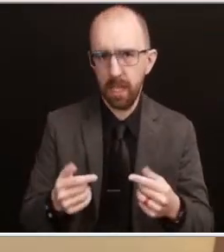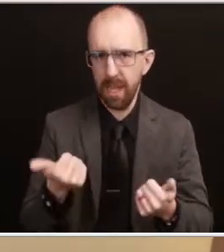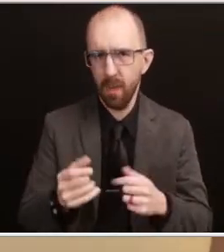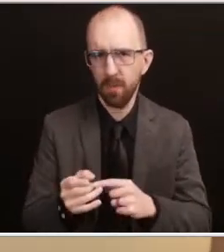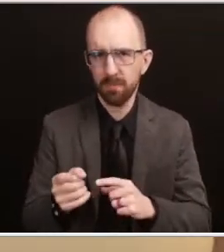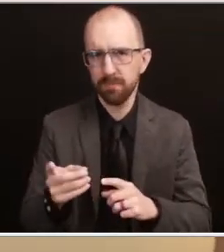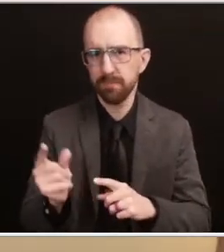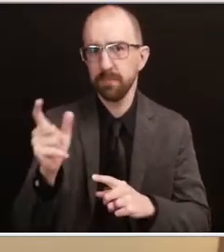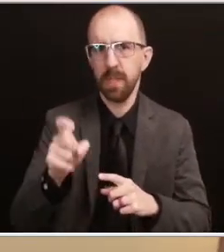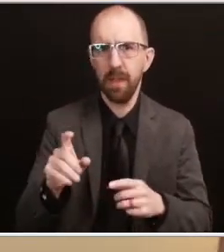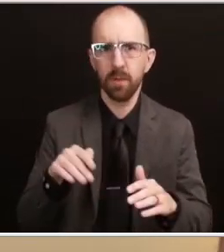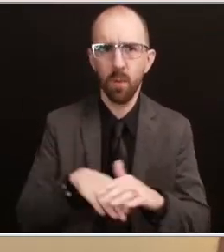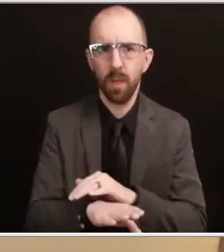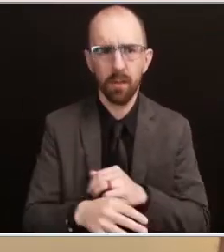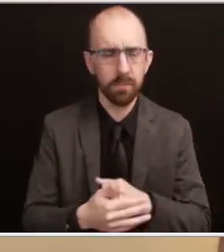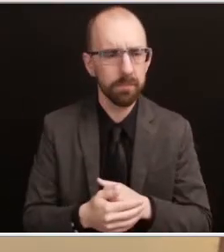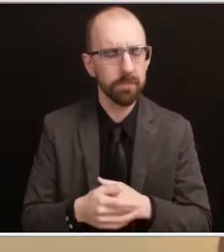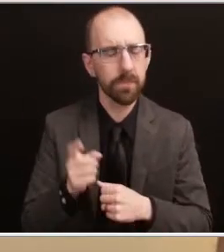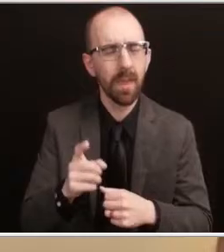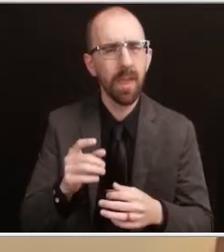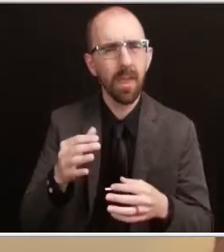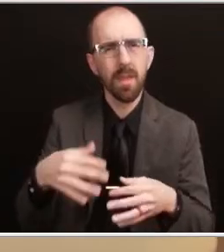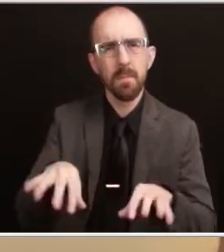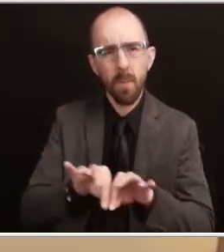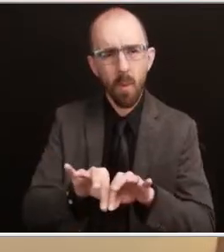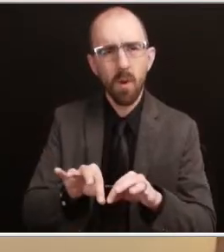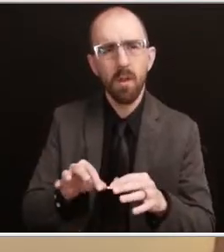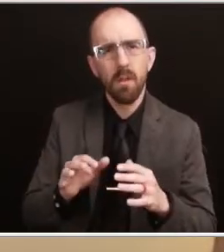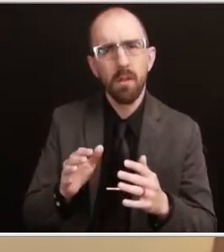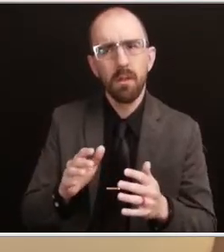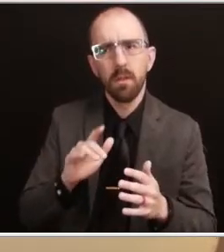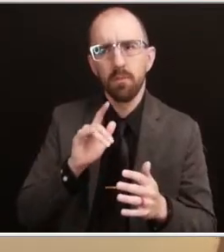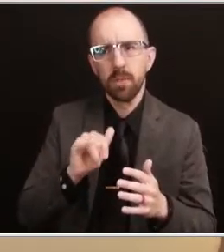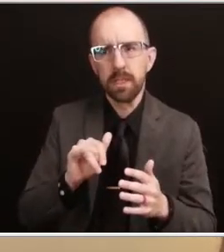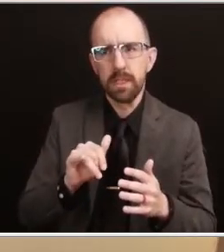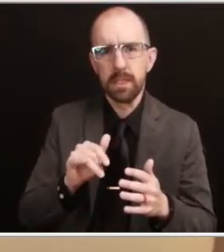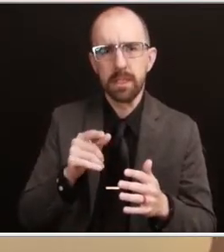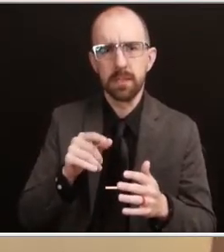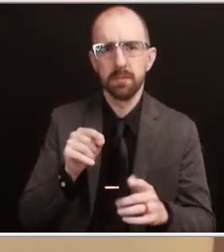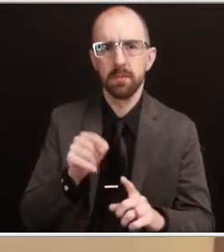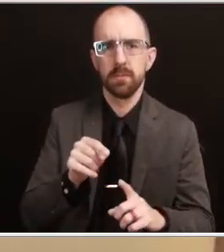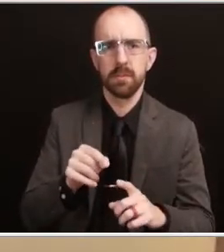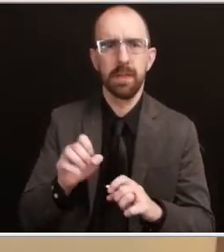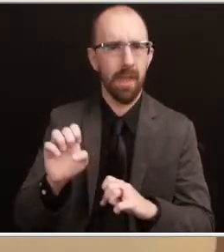Well, I think it's important in terms of the evaluation.